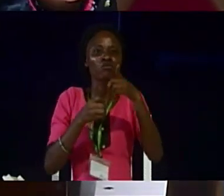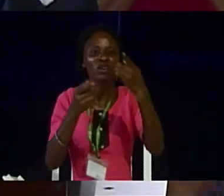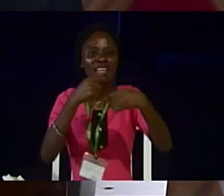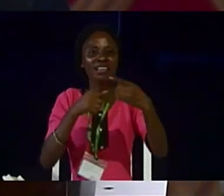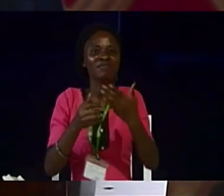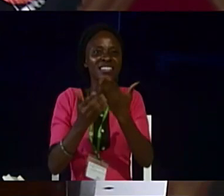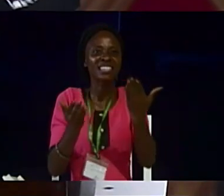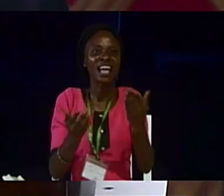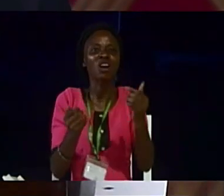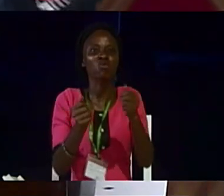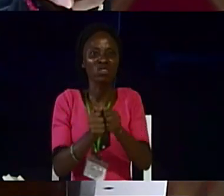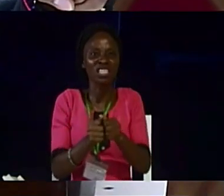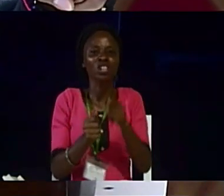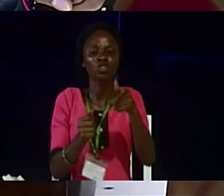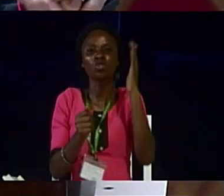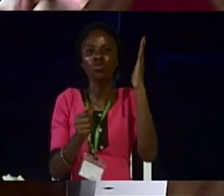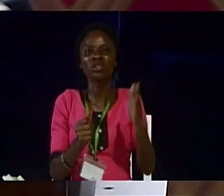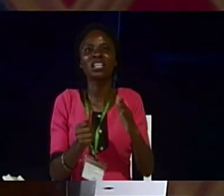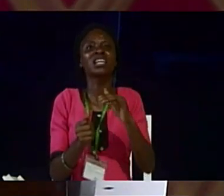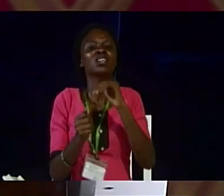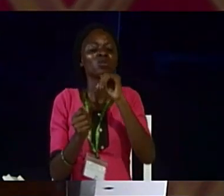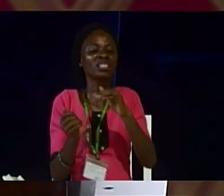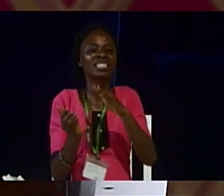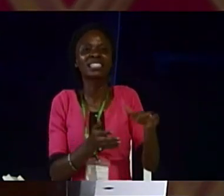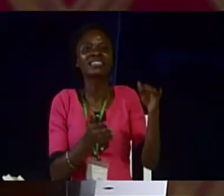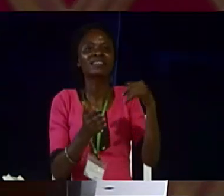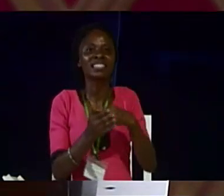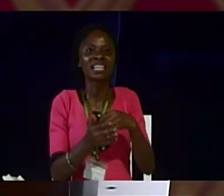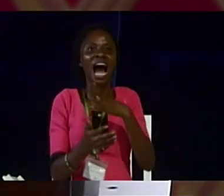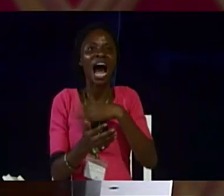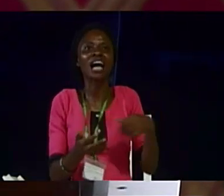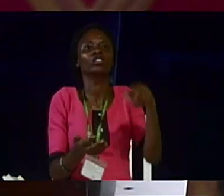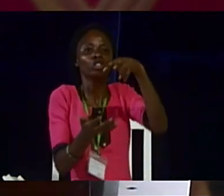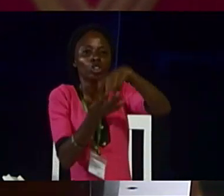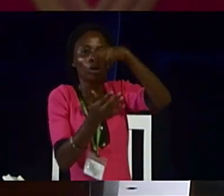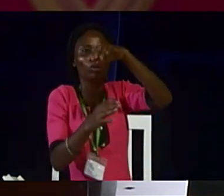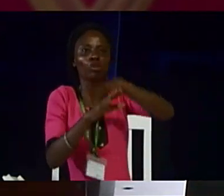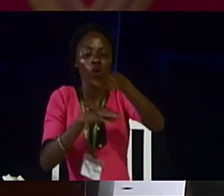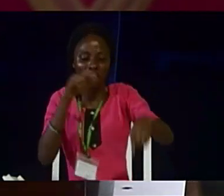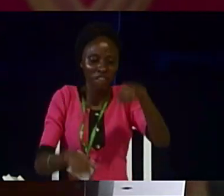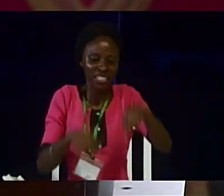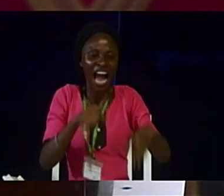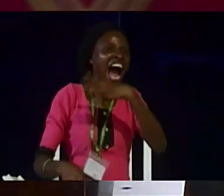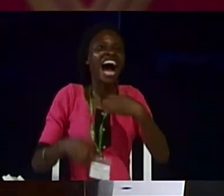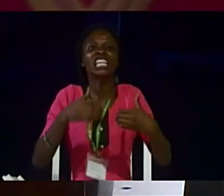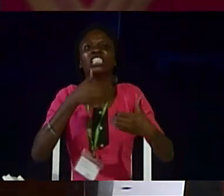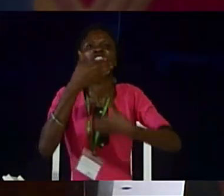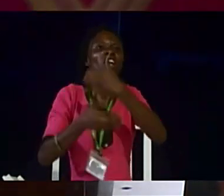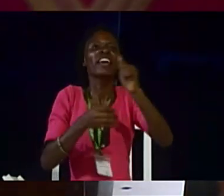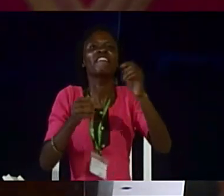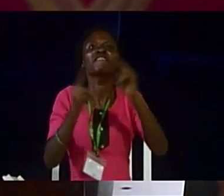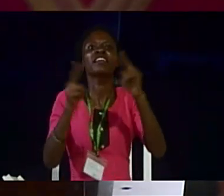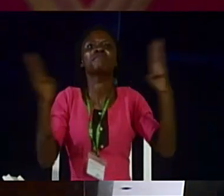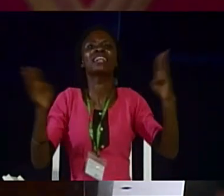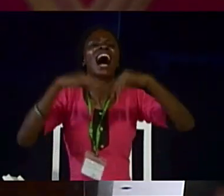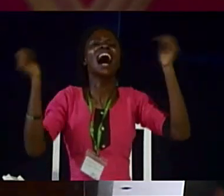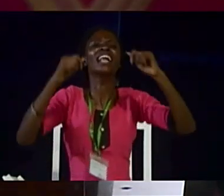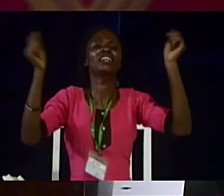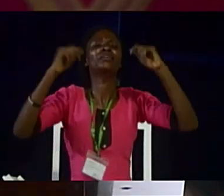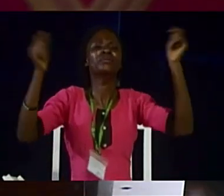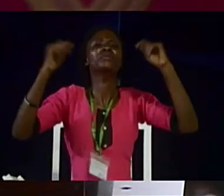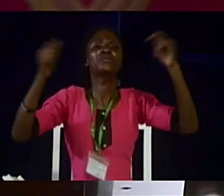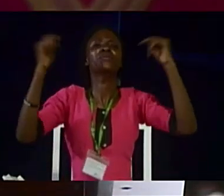you will not leave with, I need you to jump to your feet and shout a really big